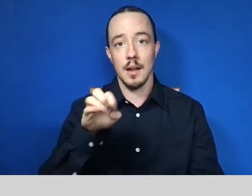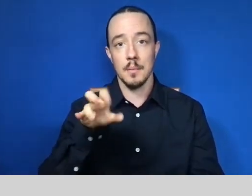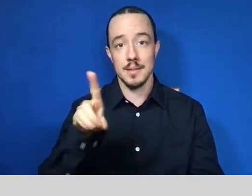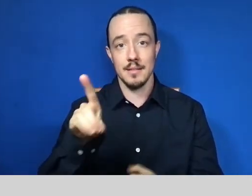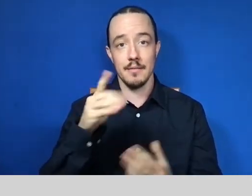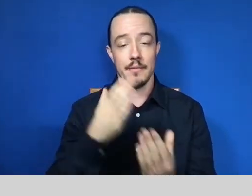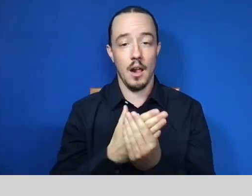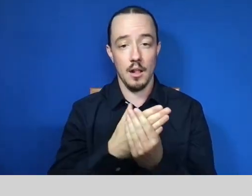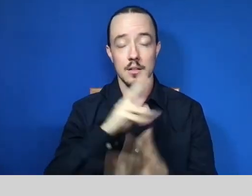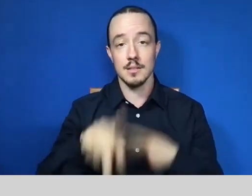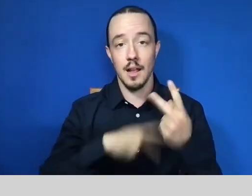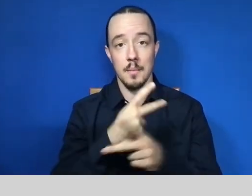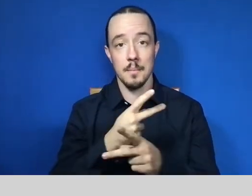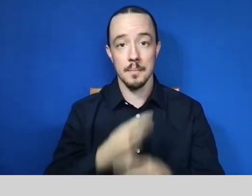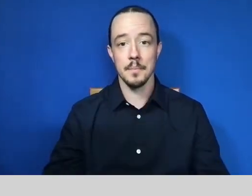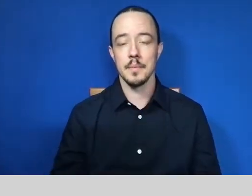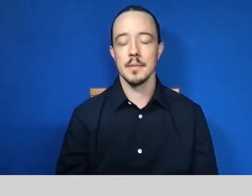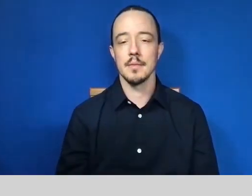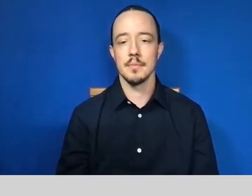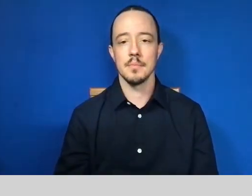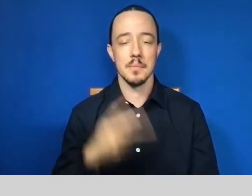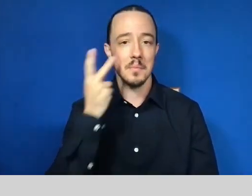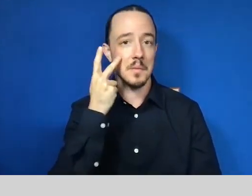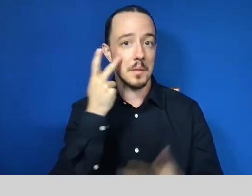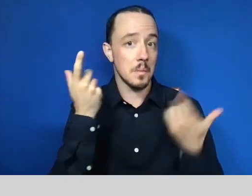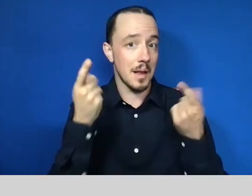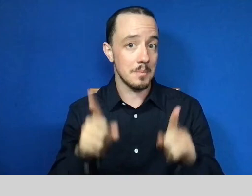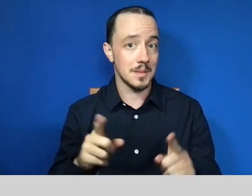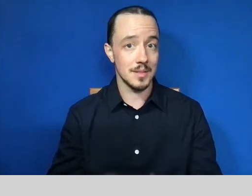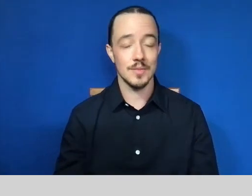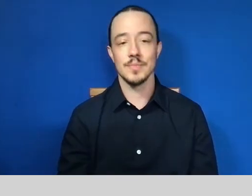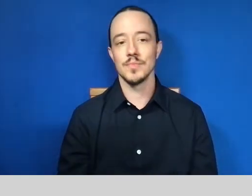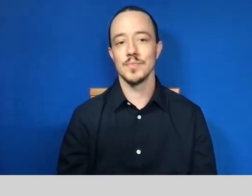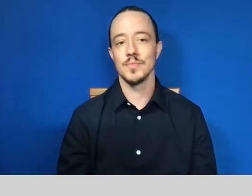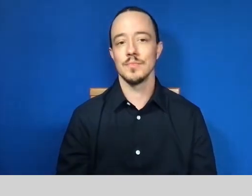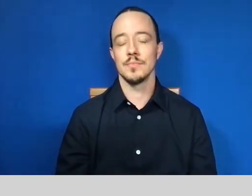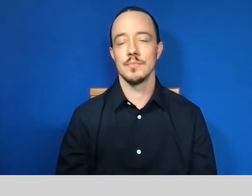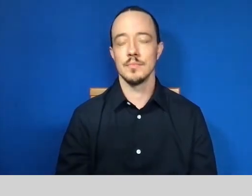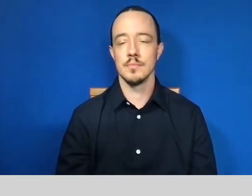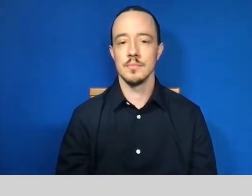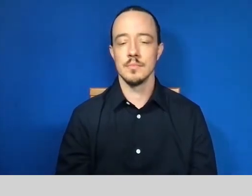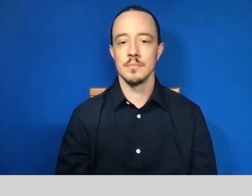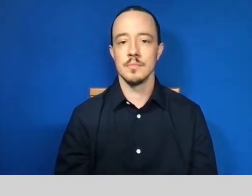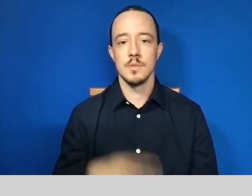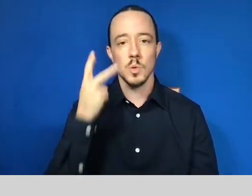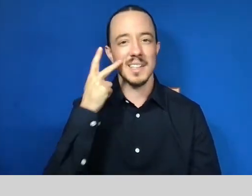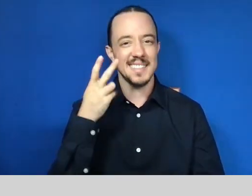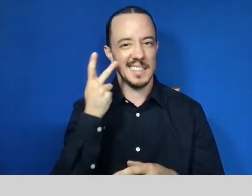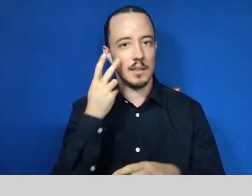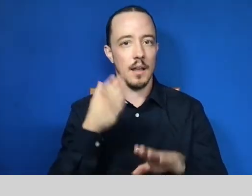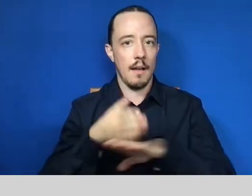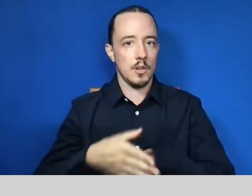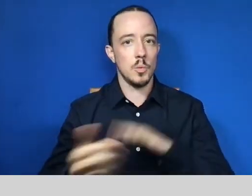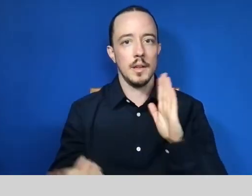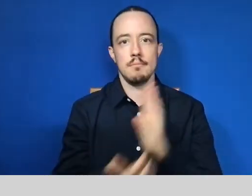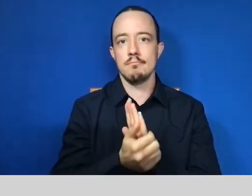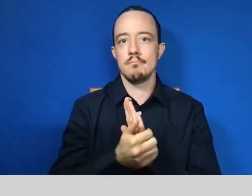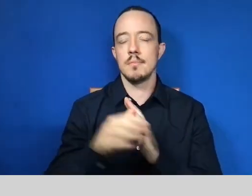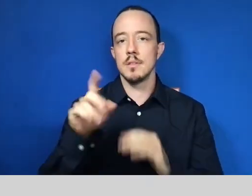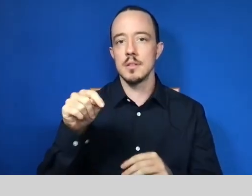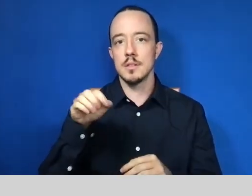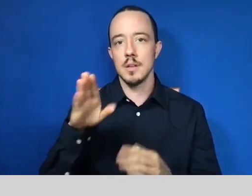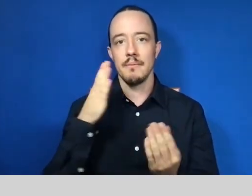file and let's see what happens. So we can see that after adding stub files, the